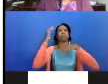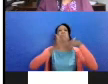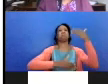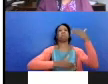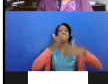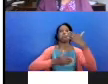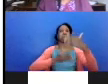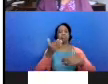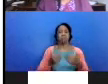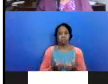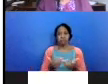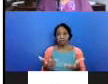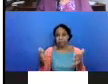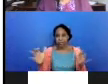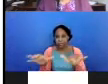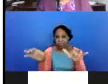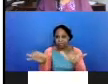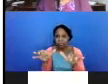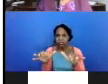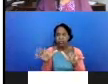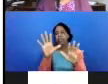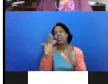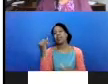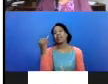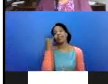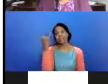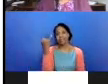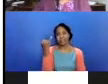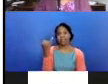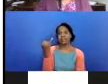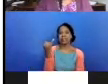Uh, but part of the idea is that if I